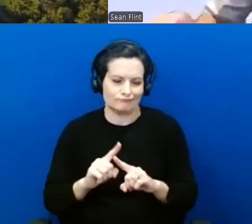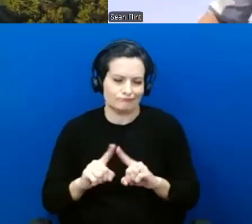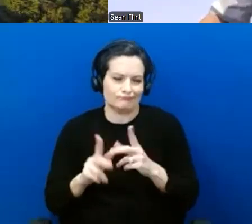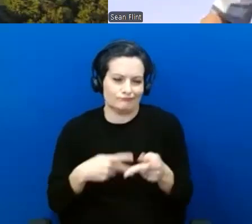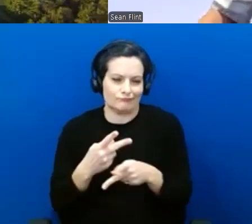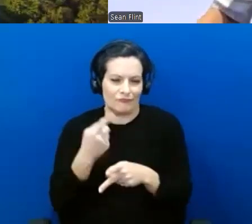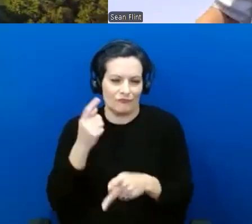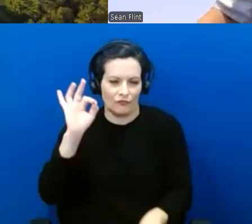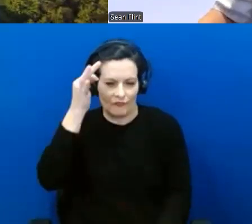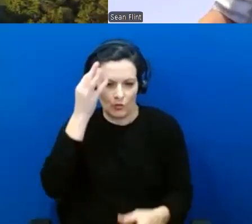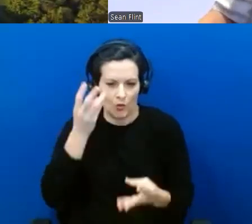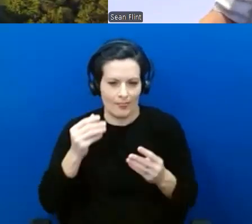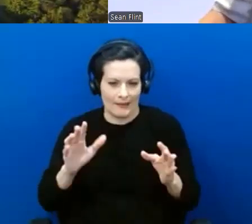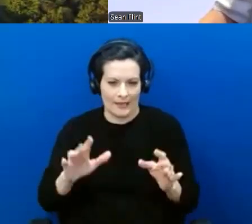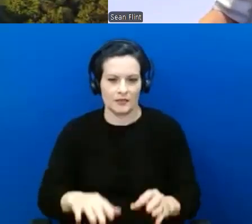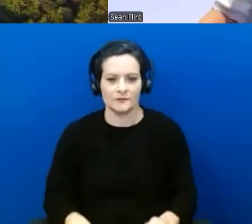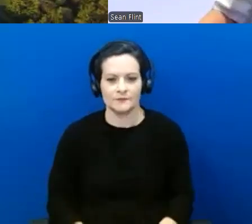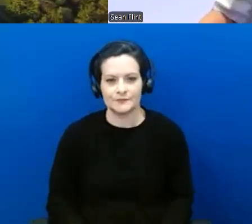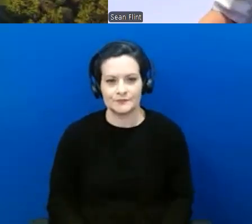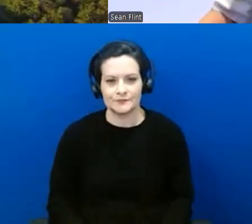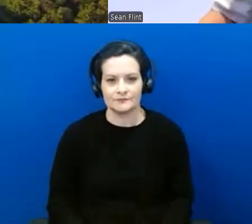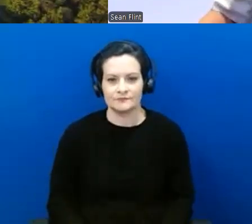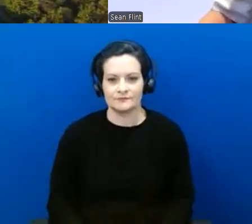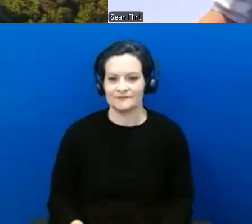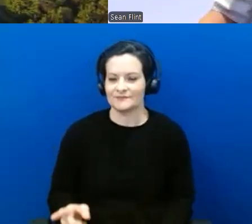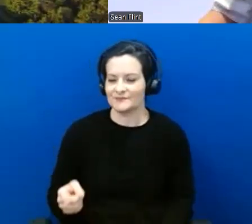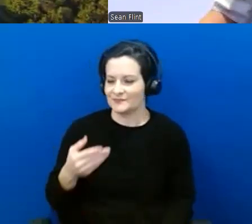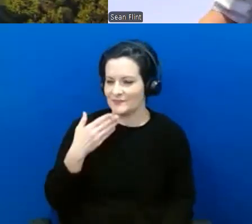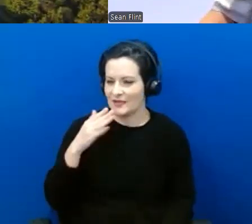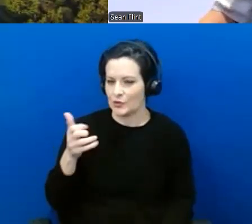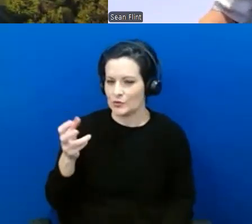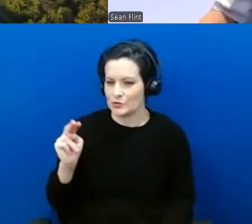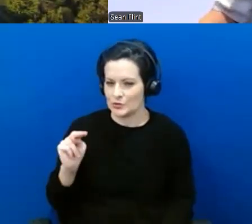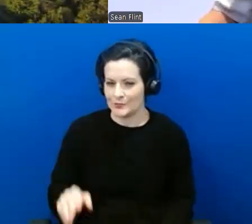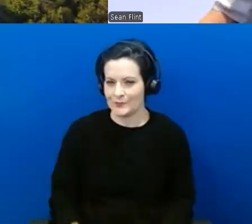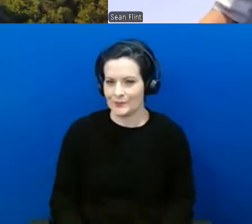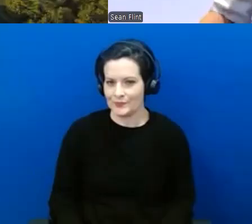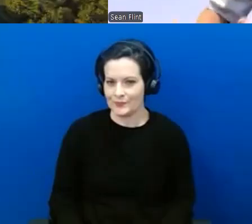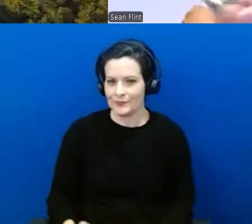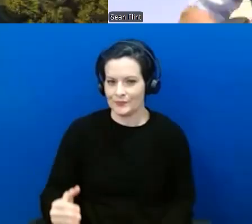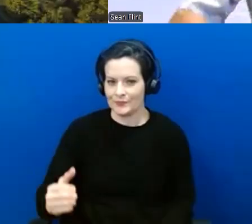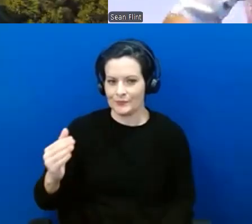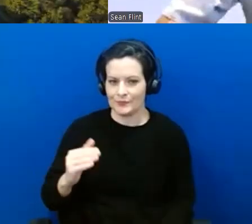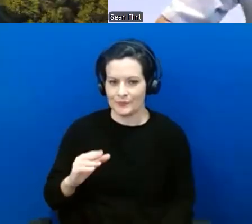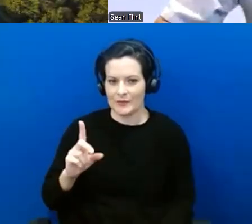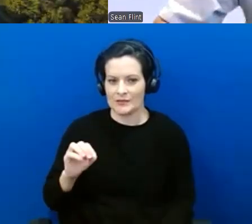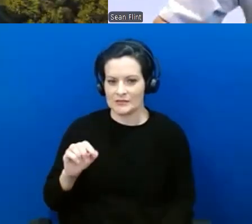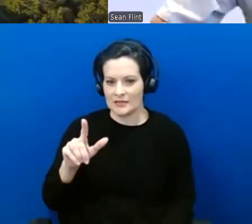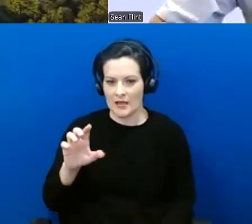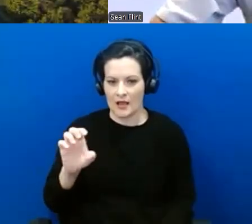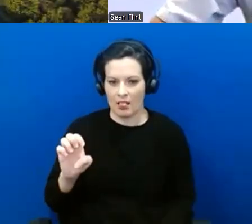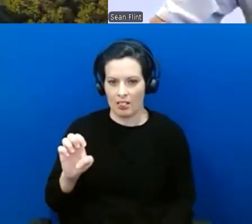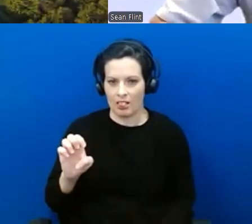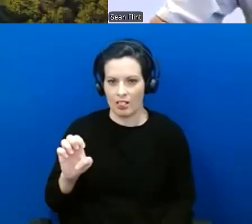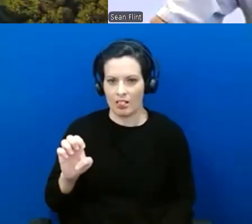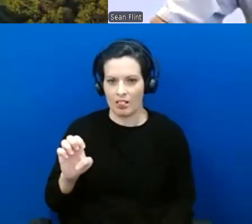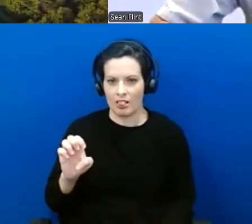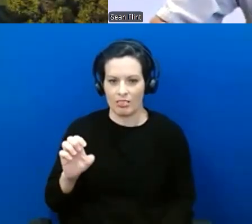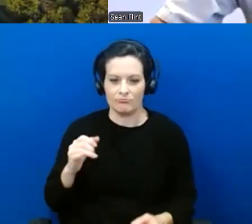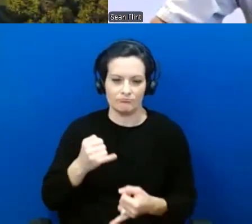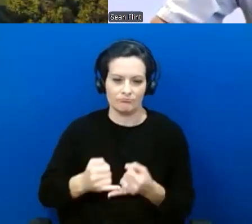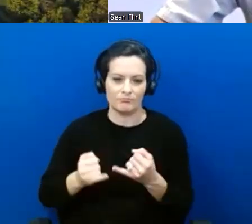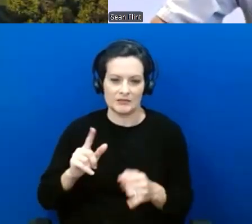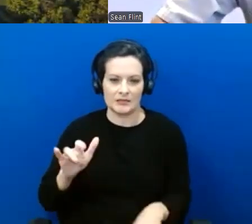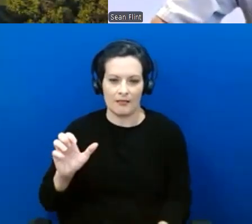lands. Thanks, Sean. So passing it to Danielle and then coming down to